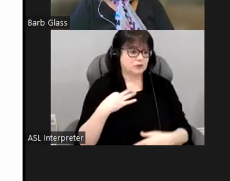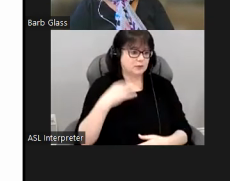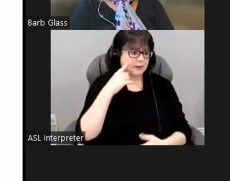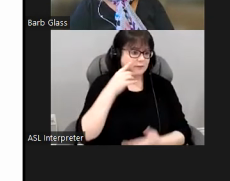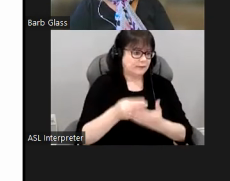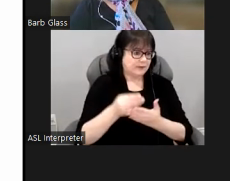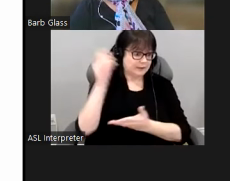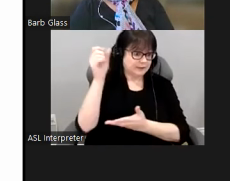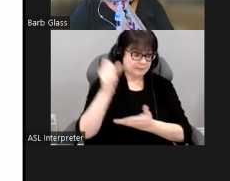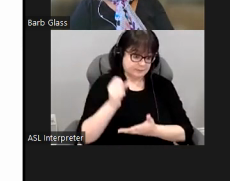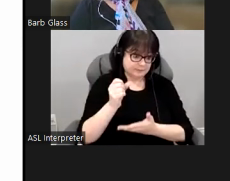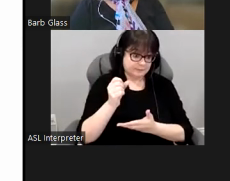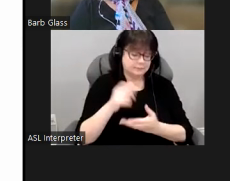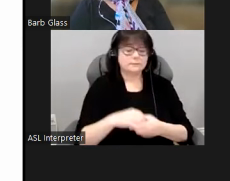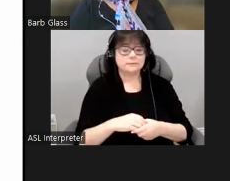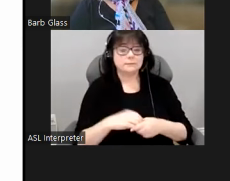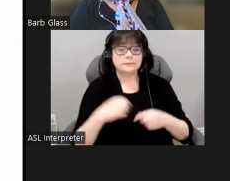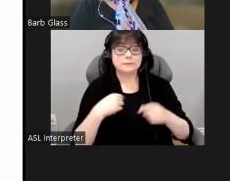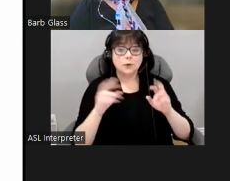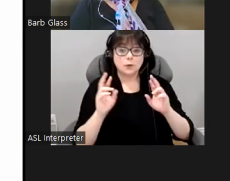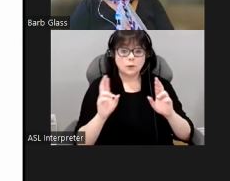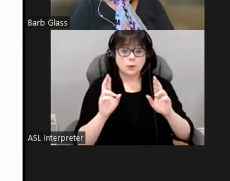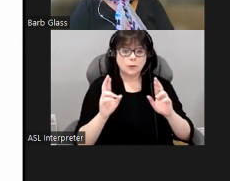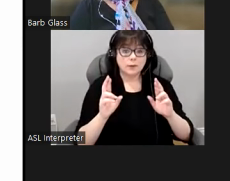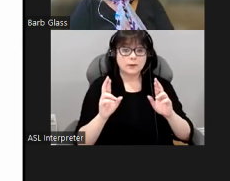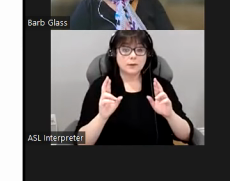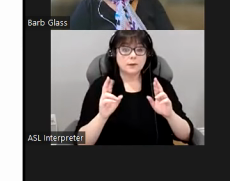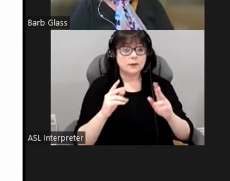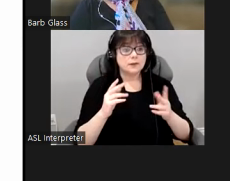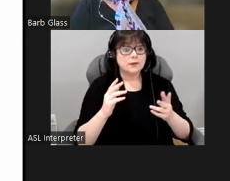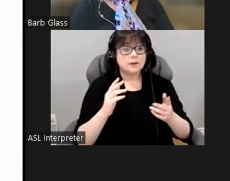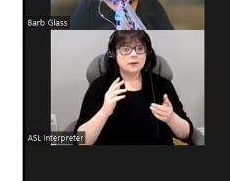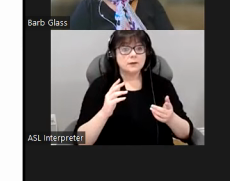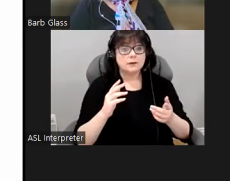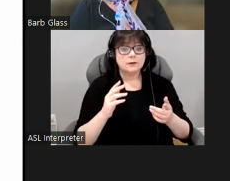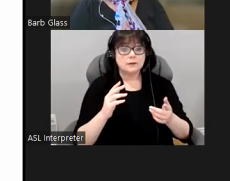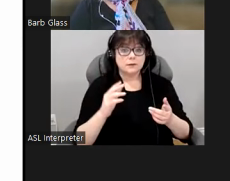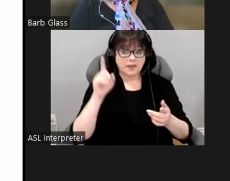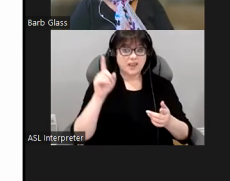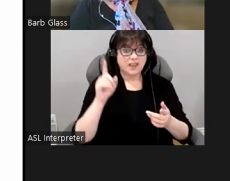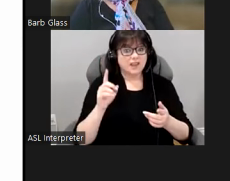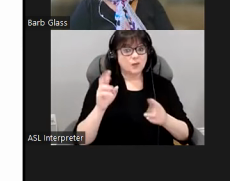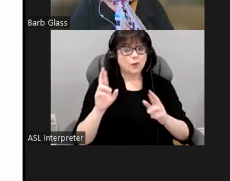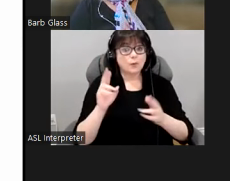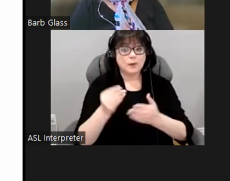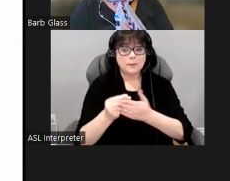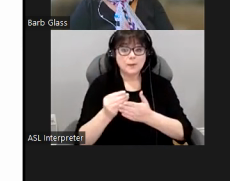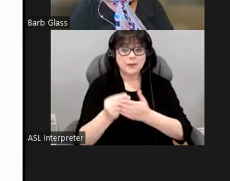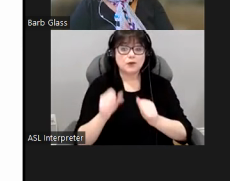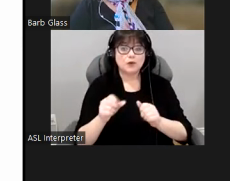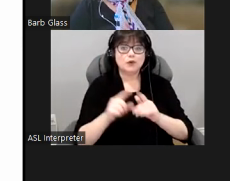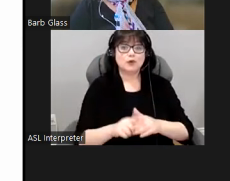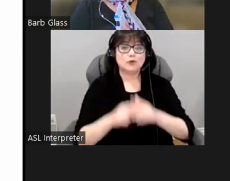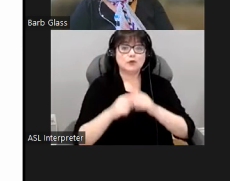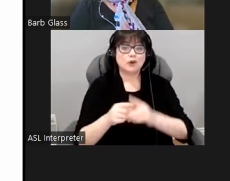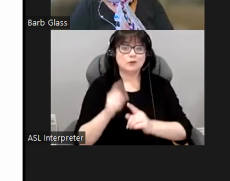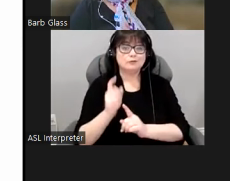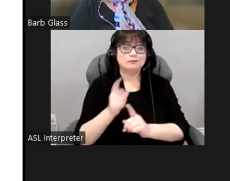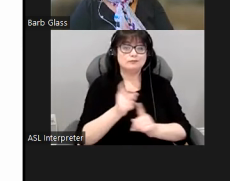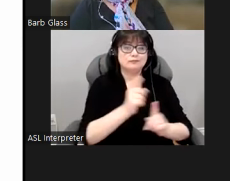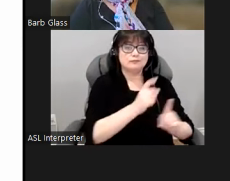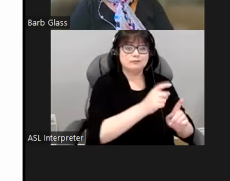and were hoping to have been able to start allocating it in April of